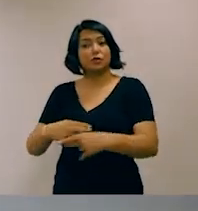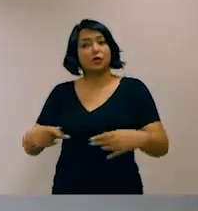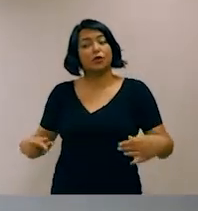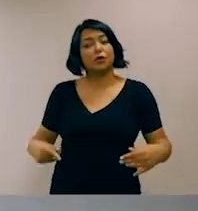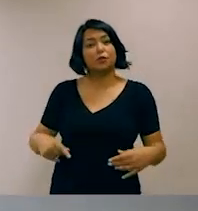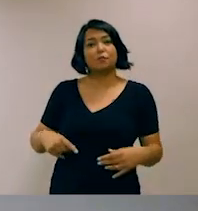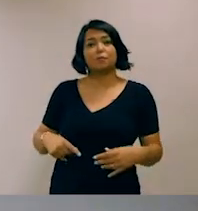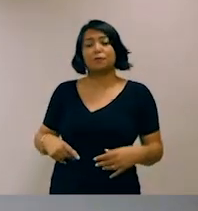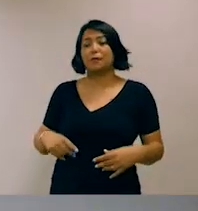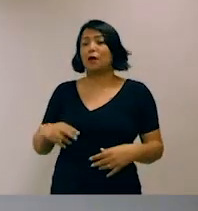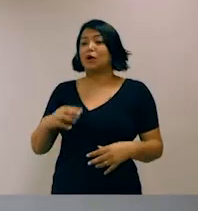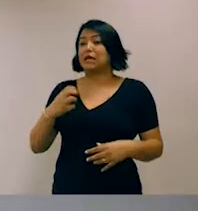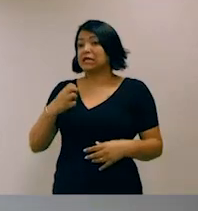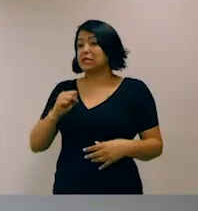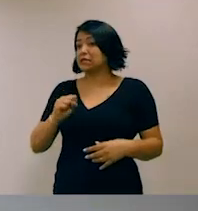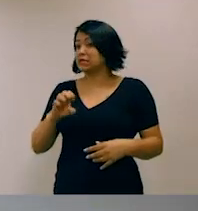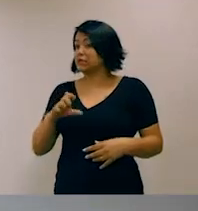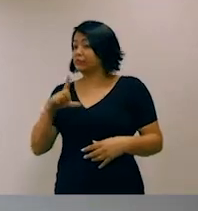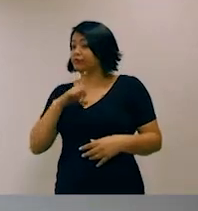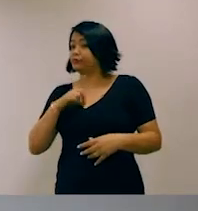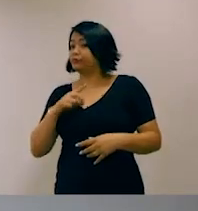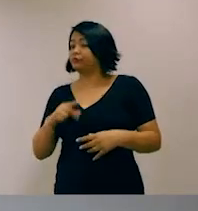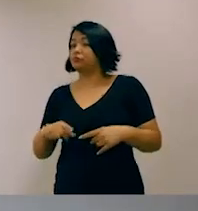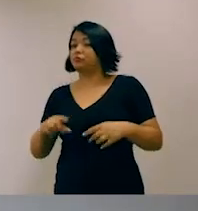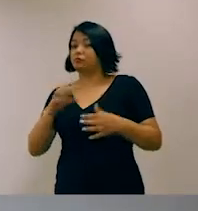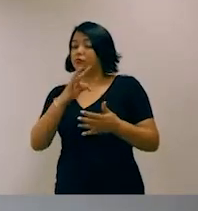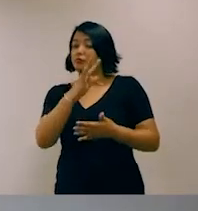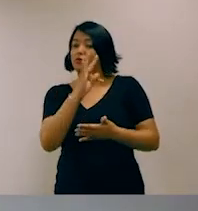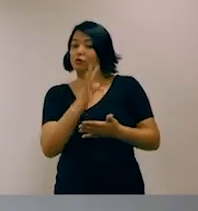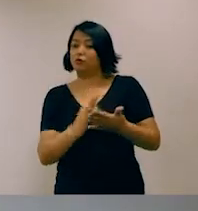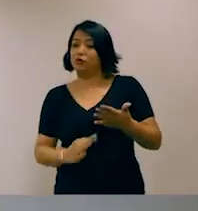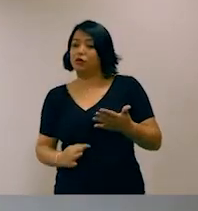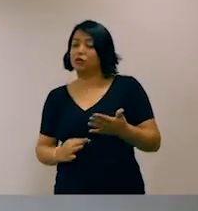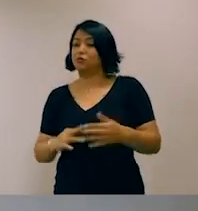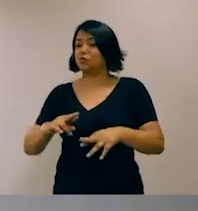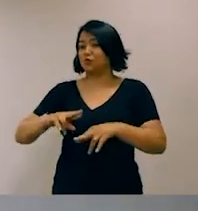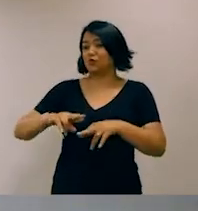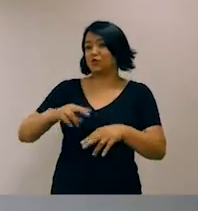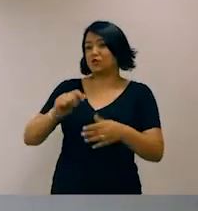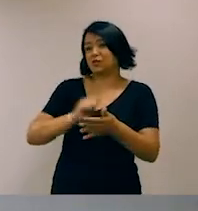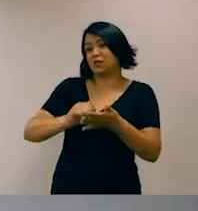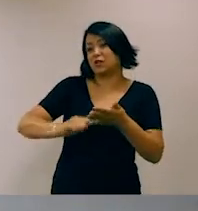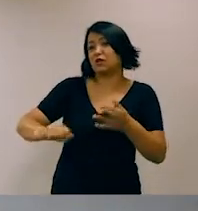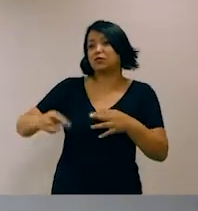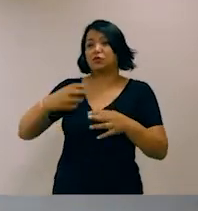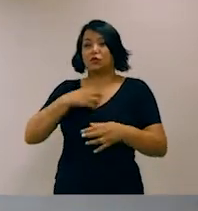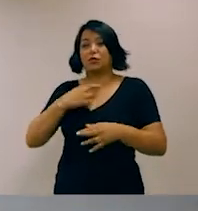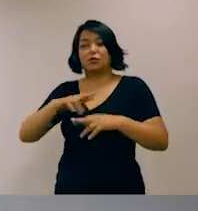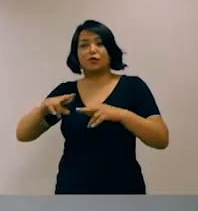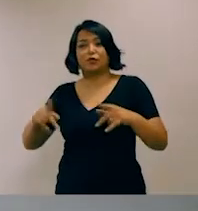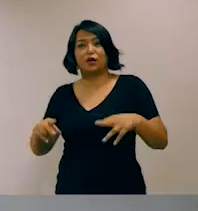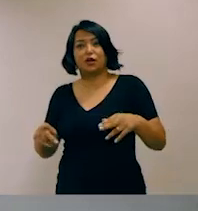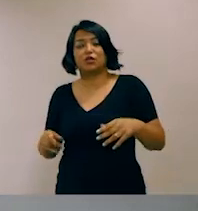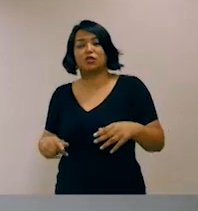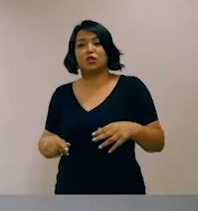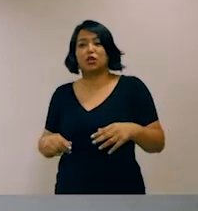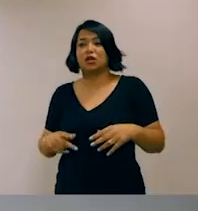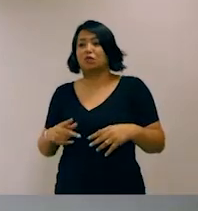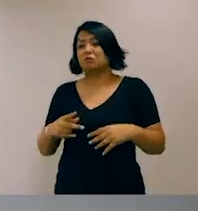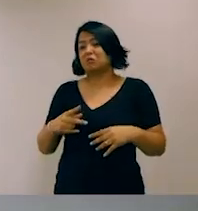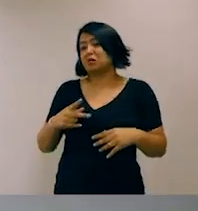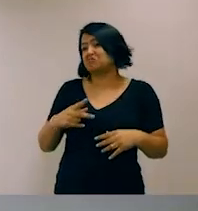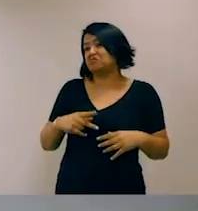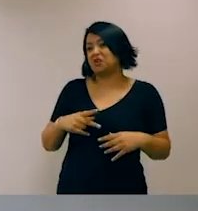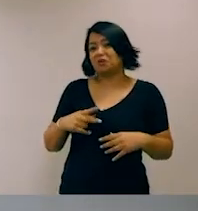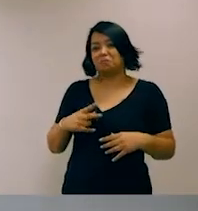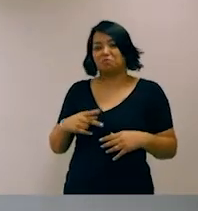is written in a different way or a new product that the, that is not present in the base, it